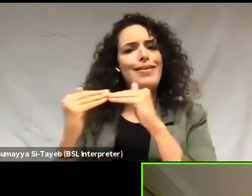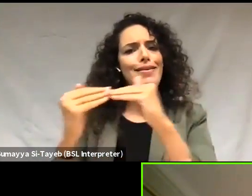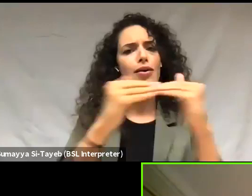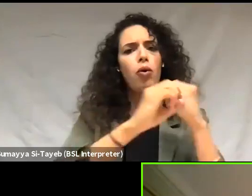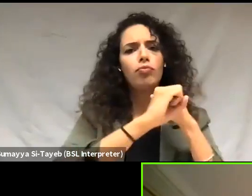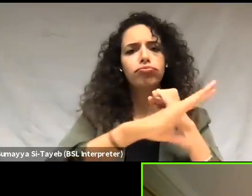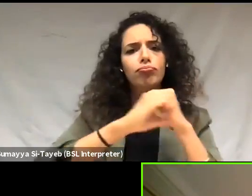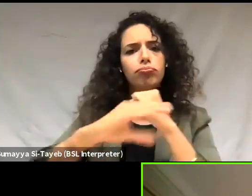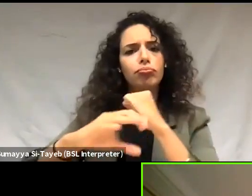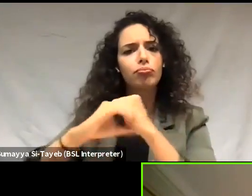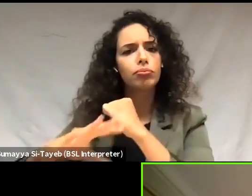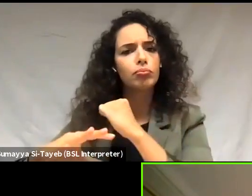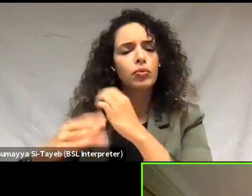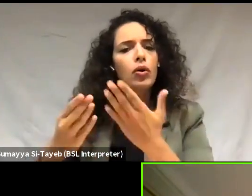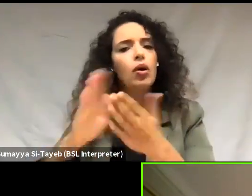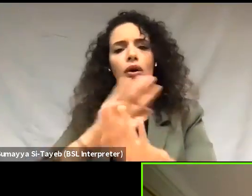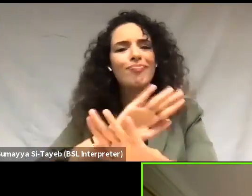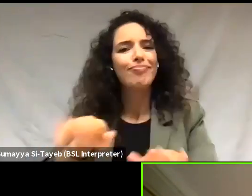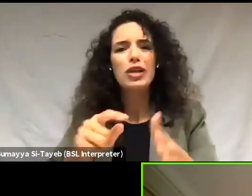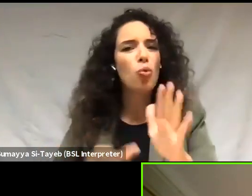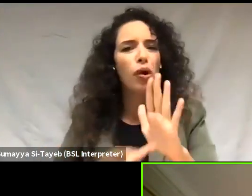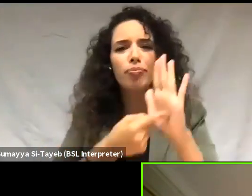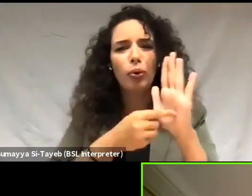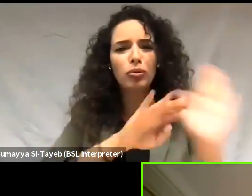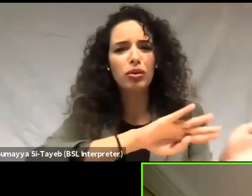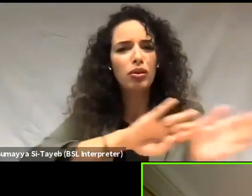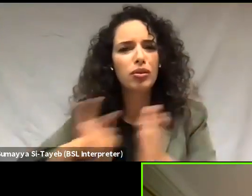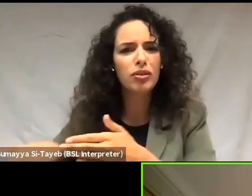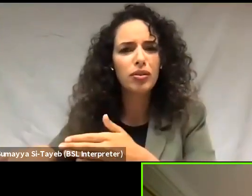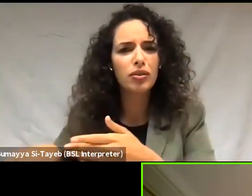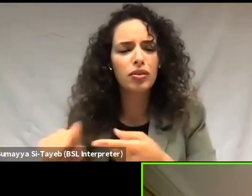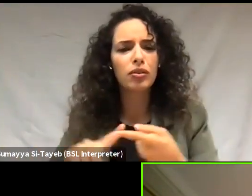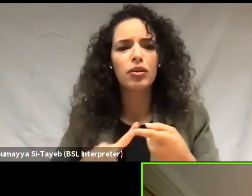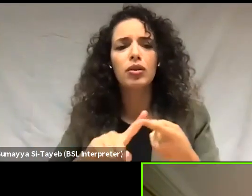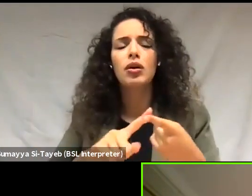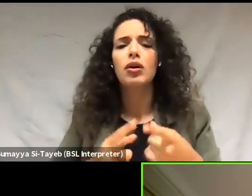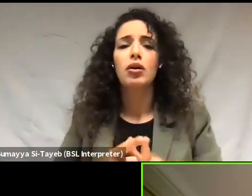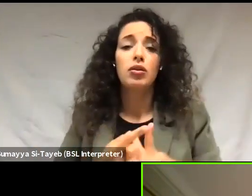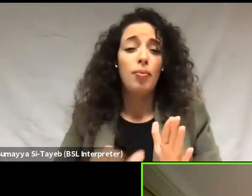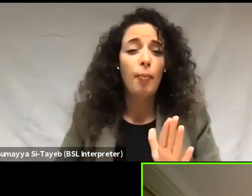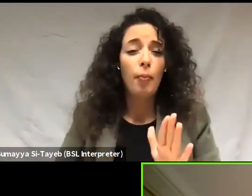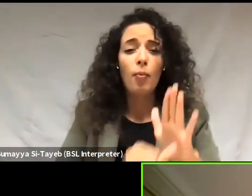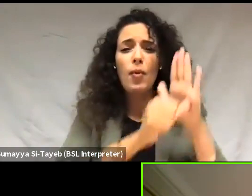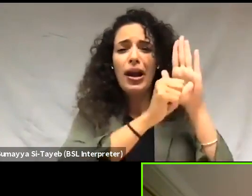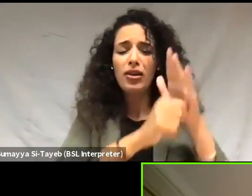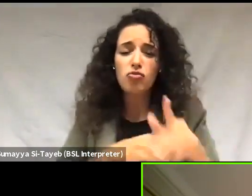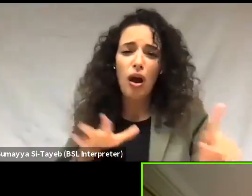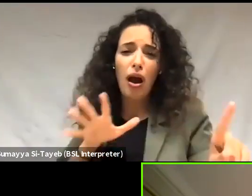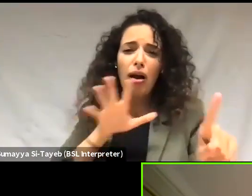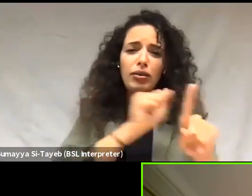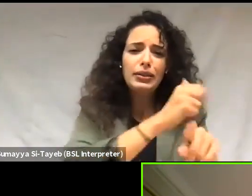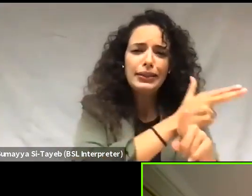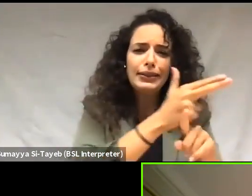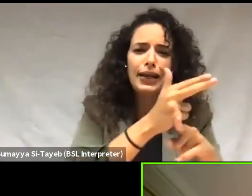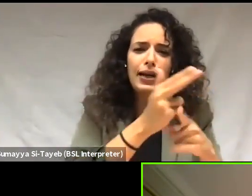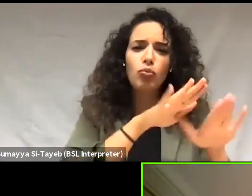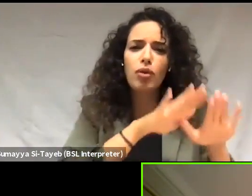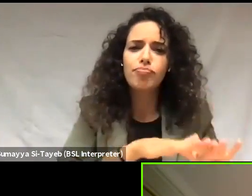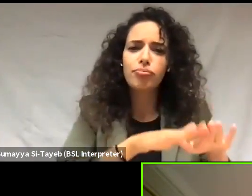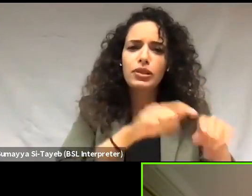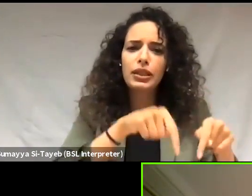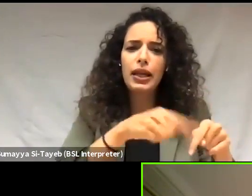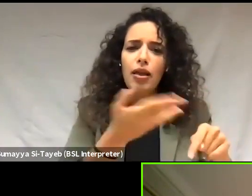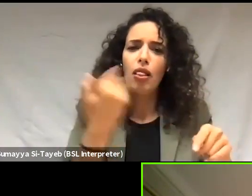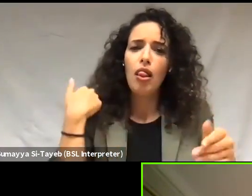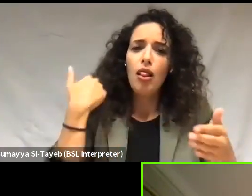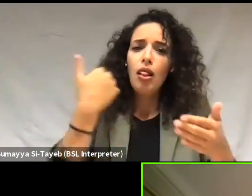think it's important to make that point. The major attacks on British soil in the last 20 years have been as a result